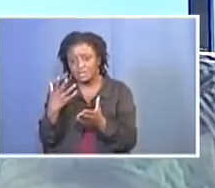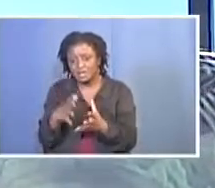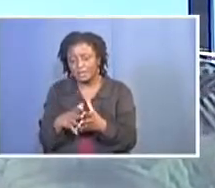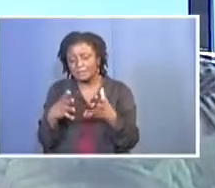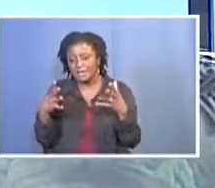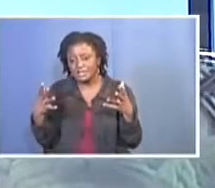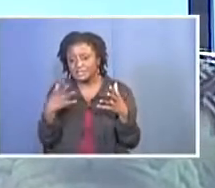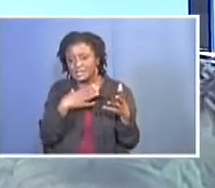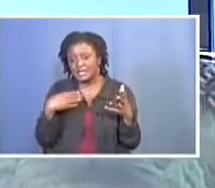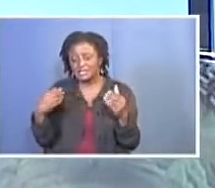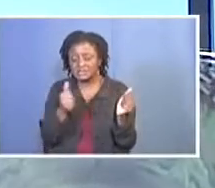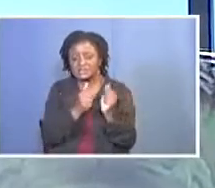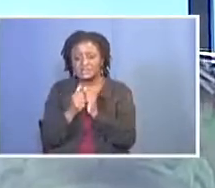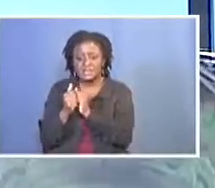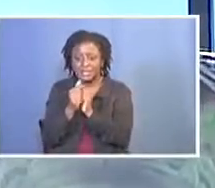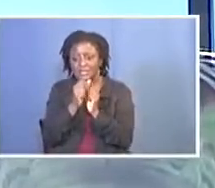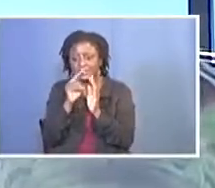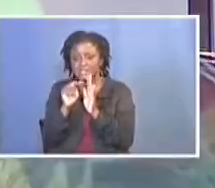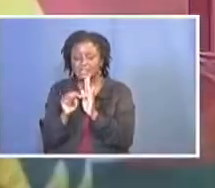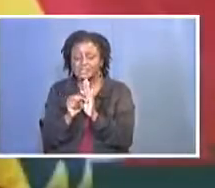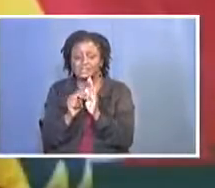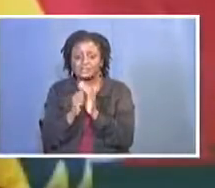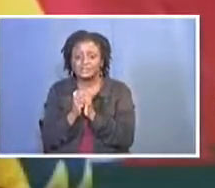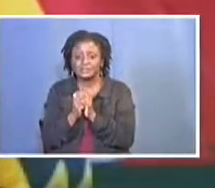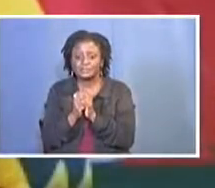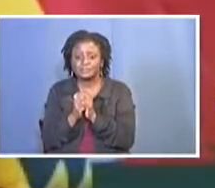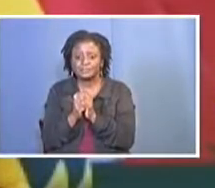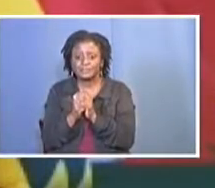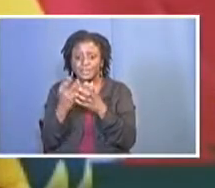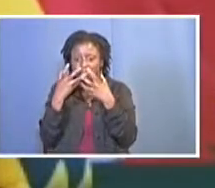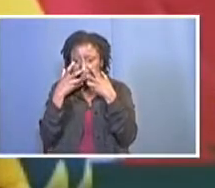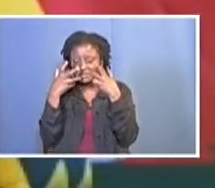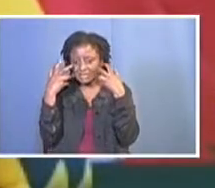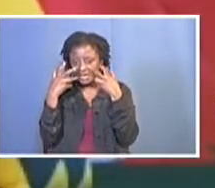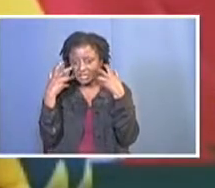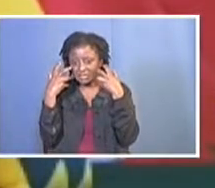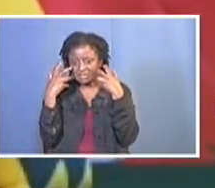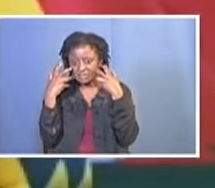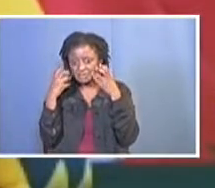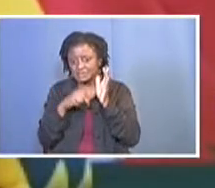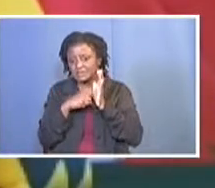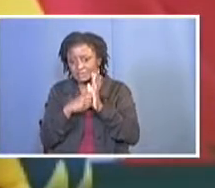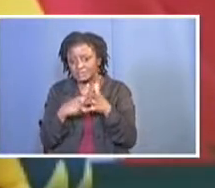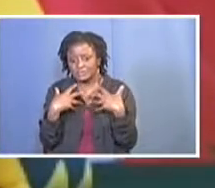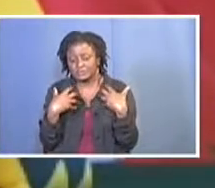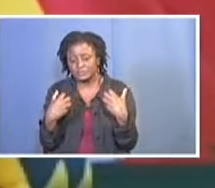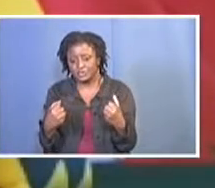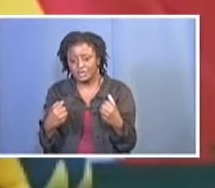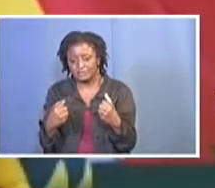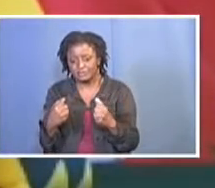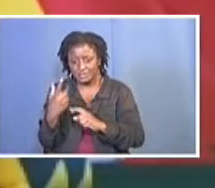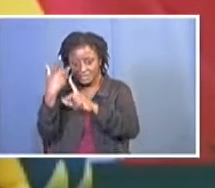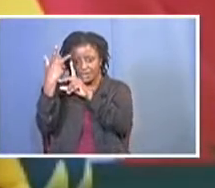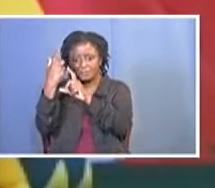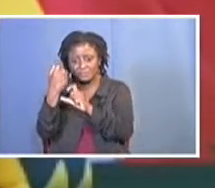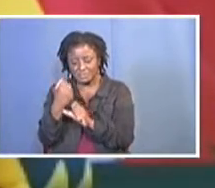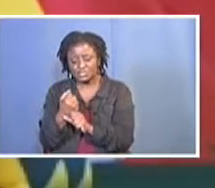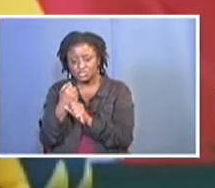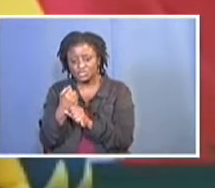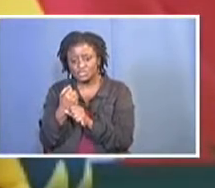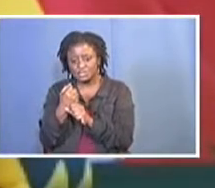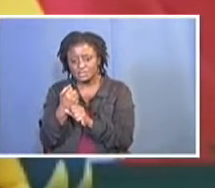Our Jiminy DeSwain has more. The tiger is a symbol of bravery, ambition,